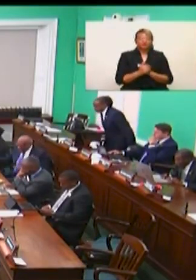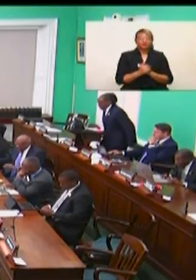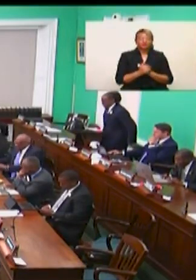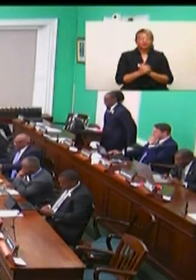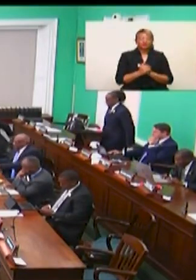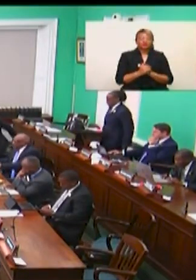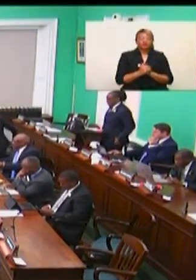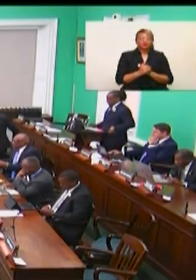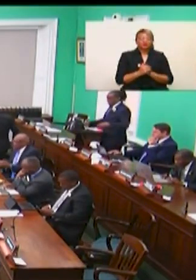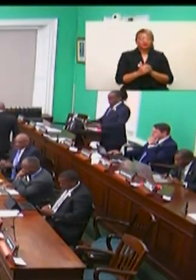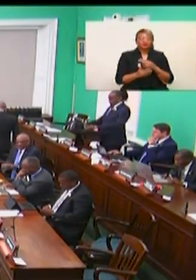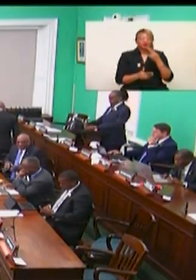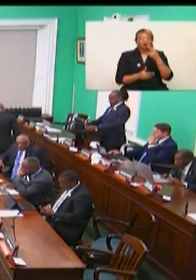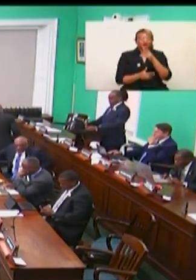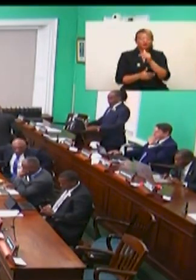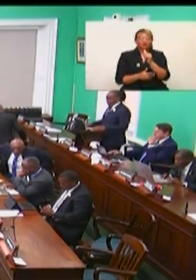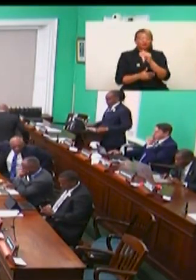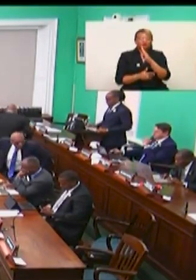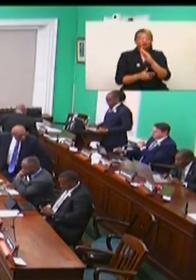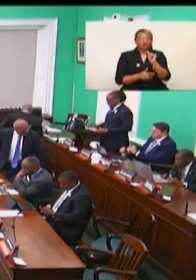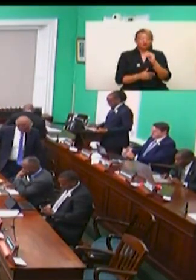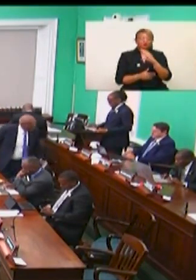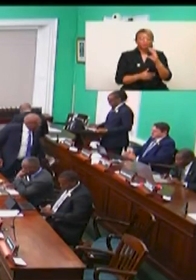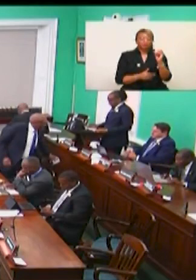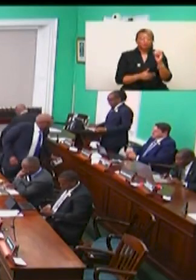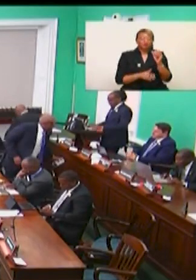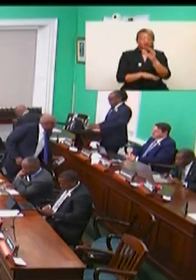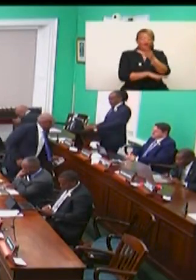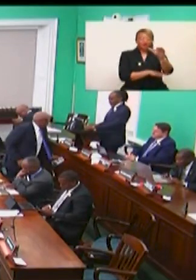may proceed. Good afternoon.